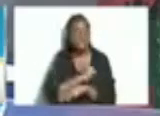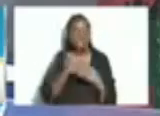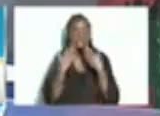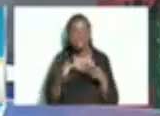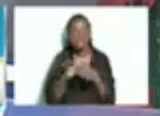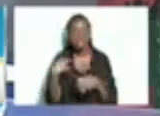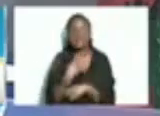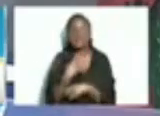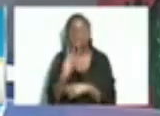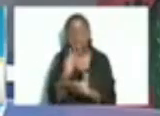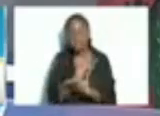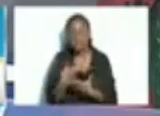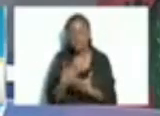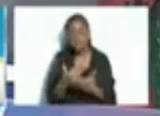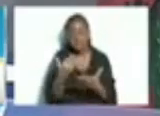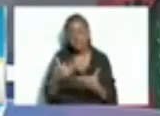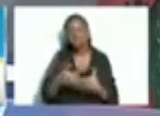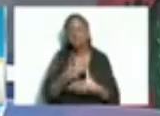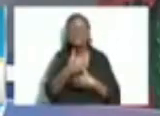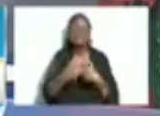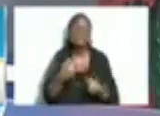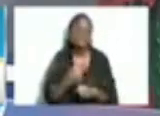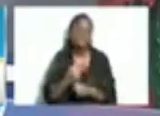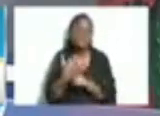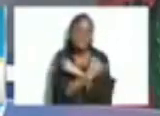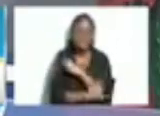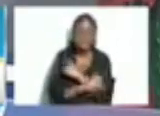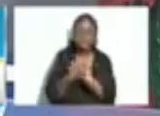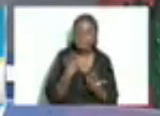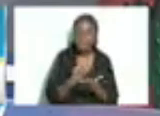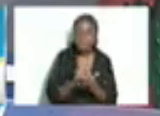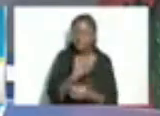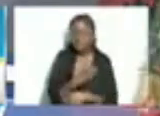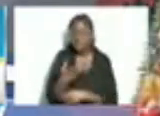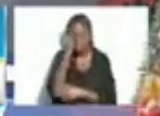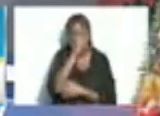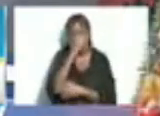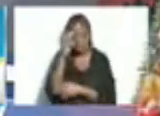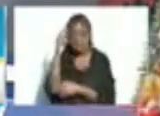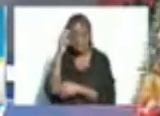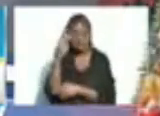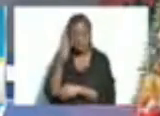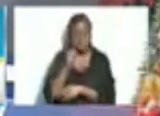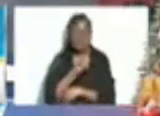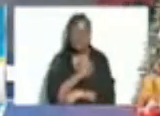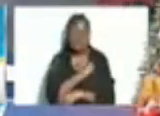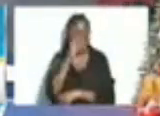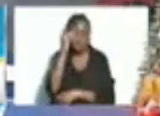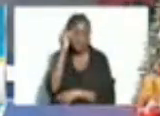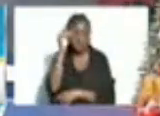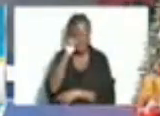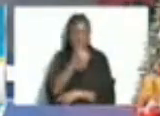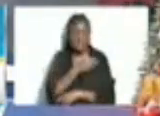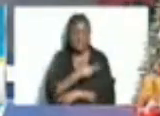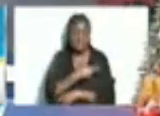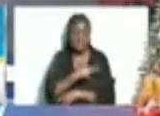With just 4 weeks left before the new year rolls in, the country's economic affairs minister, Senator the Honorable Michael Halkitis, says the